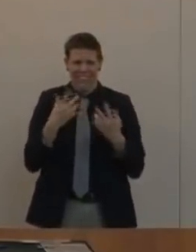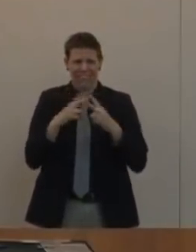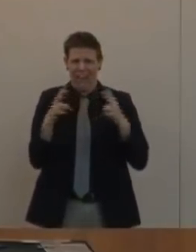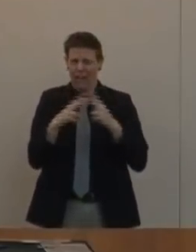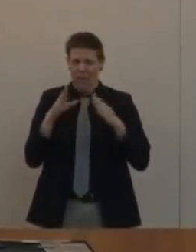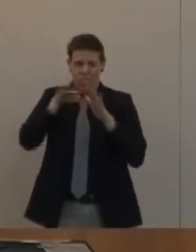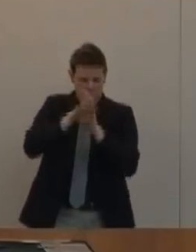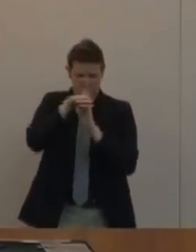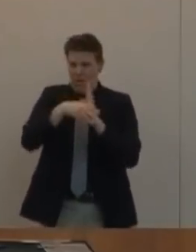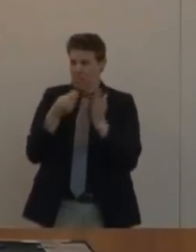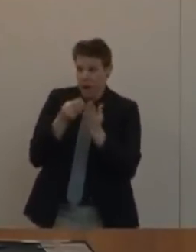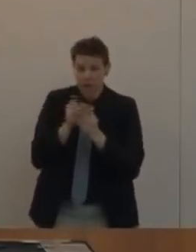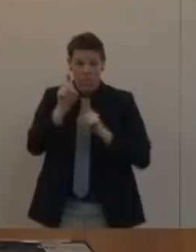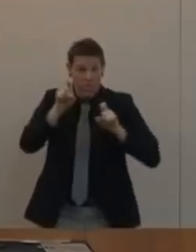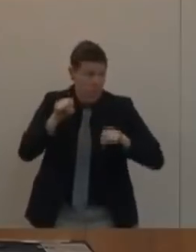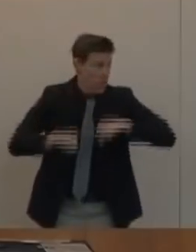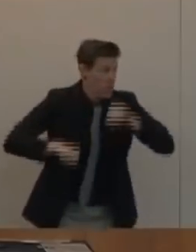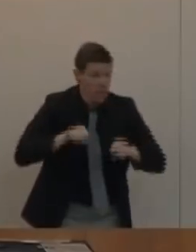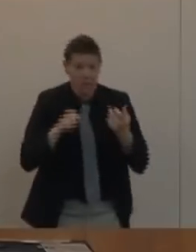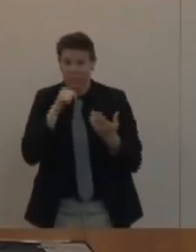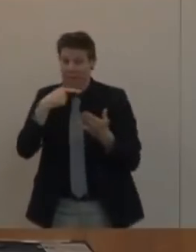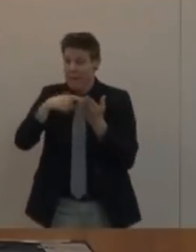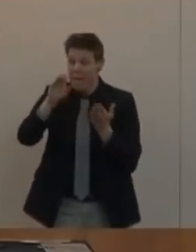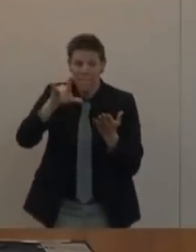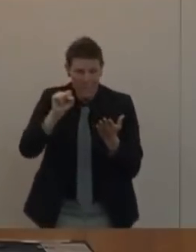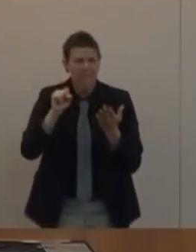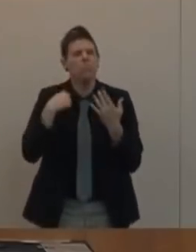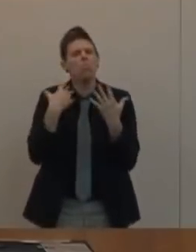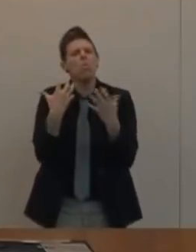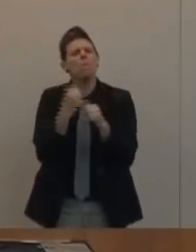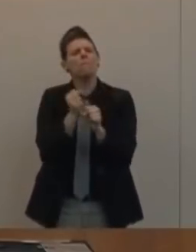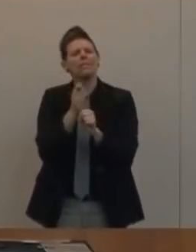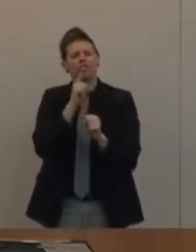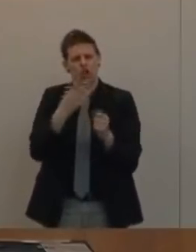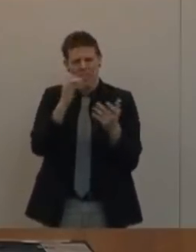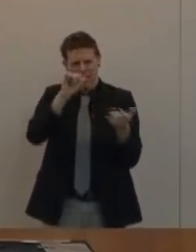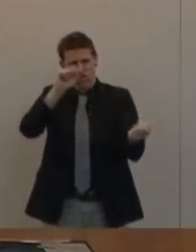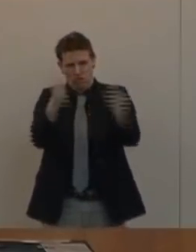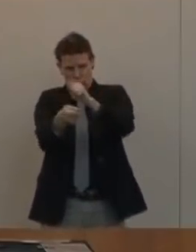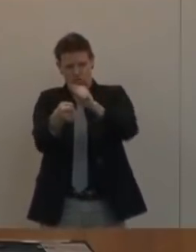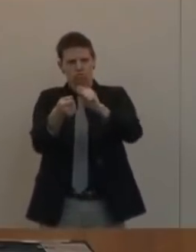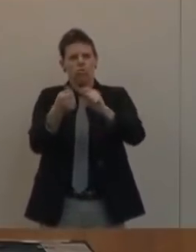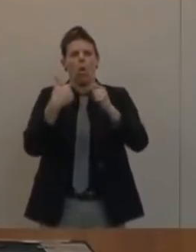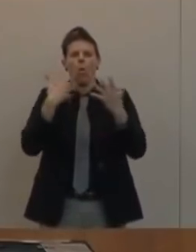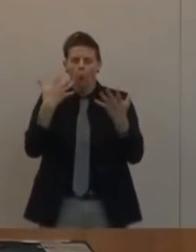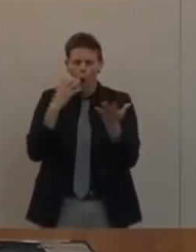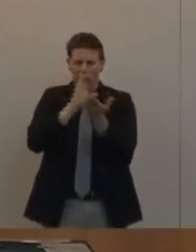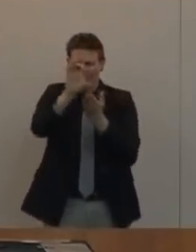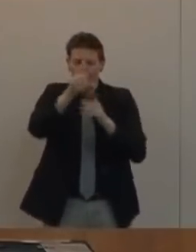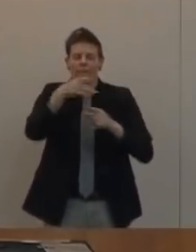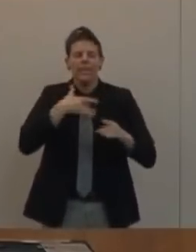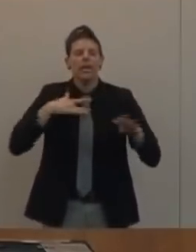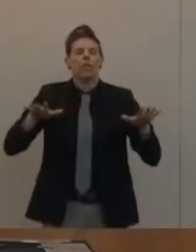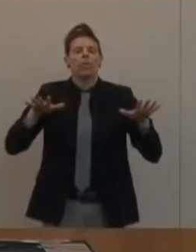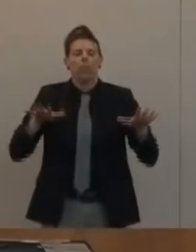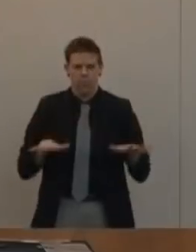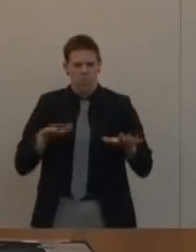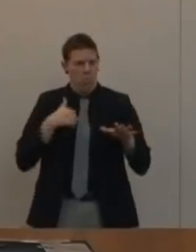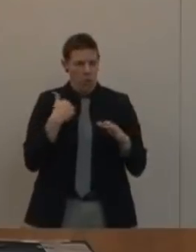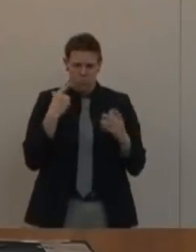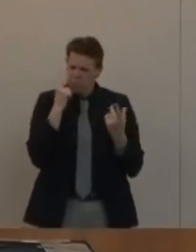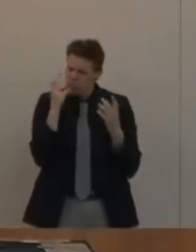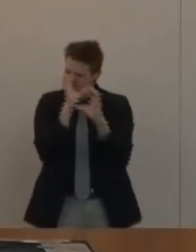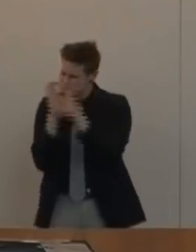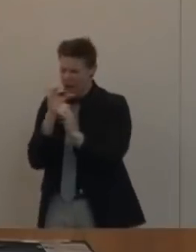future holds for them. And I want that to change. I want everyone to feel like we're going to do everything in our power to protect you, to